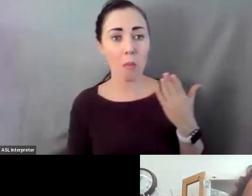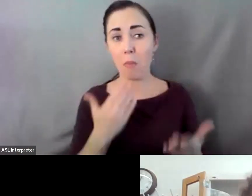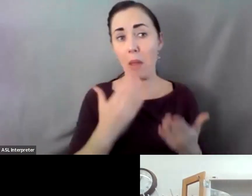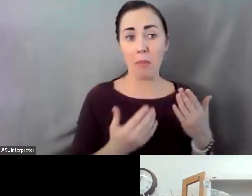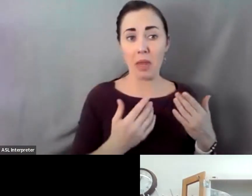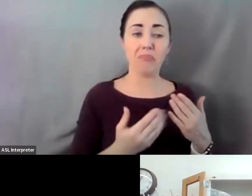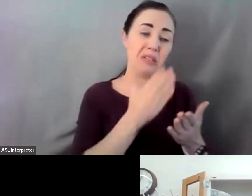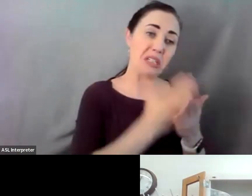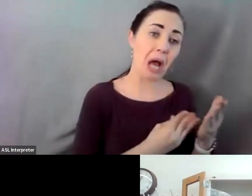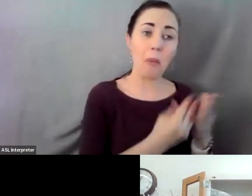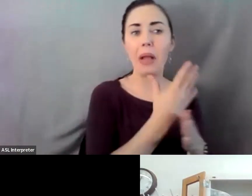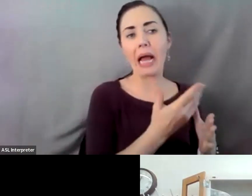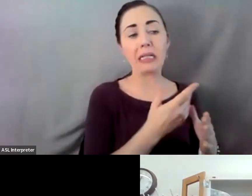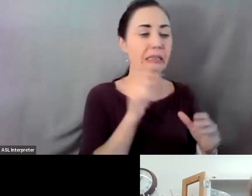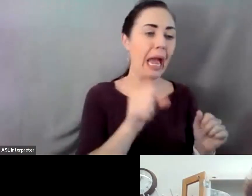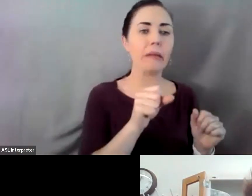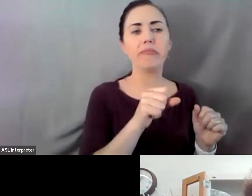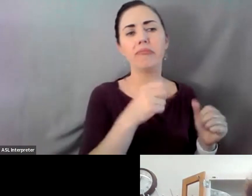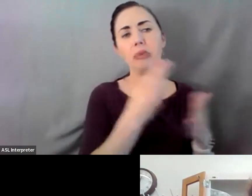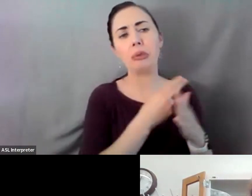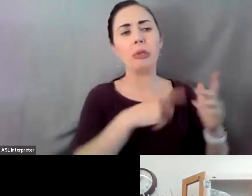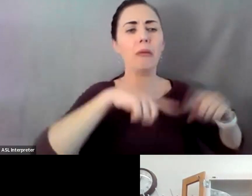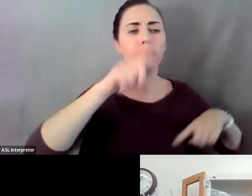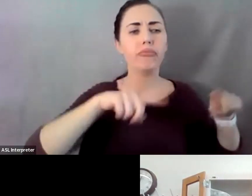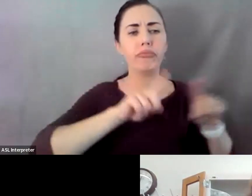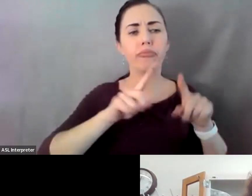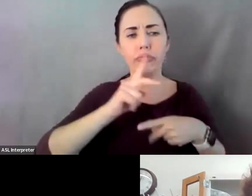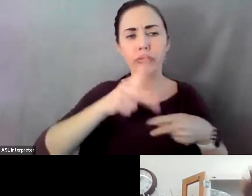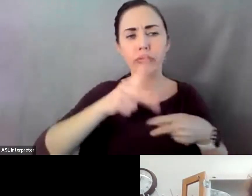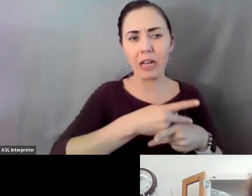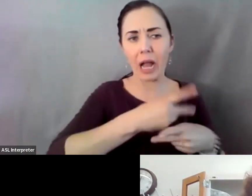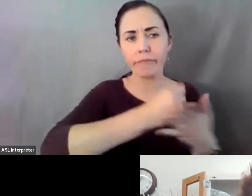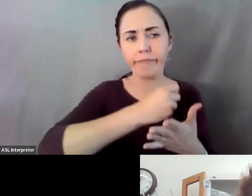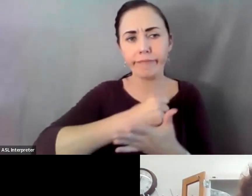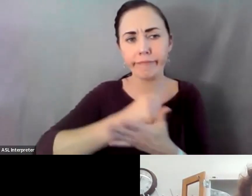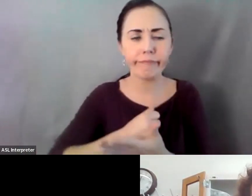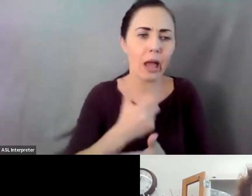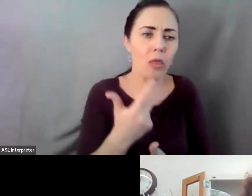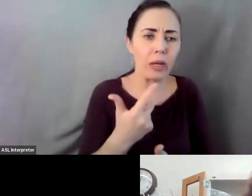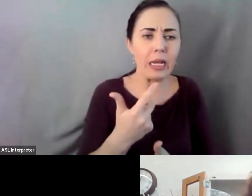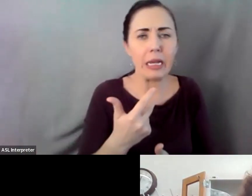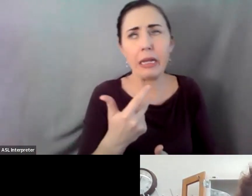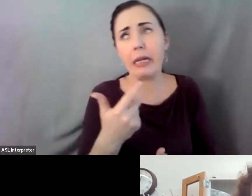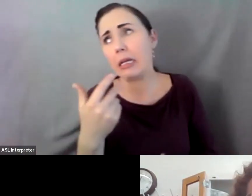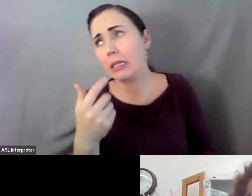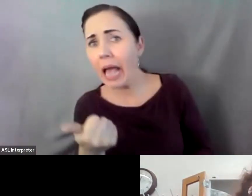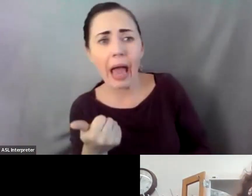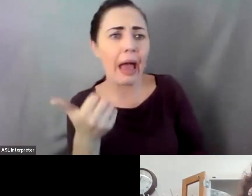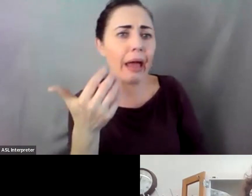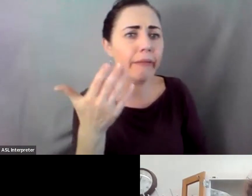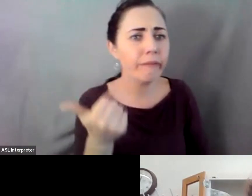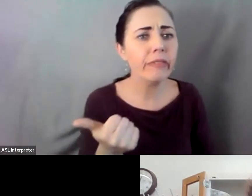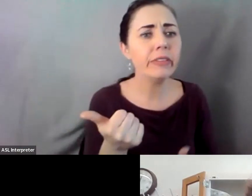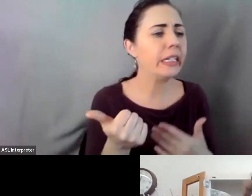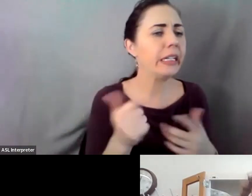use 2 or 3 or even 15, but still that's a very, very small number of fungi that they can possibly use in